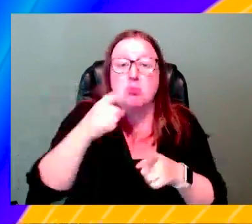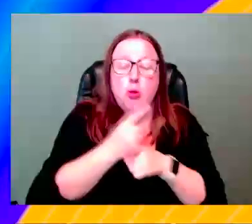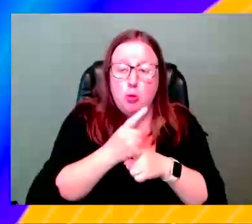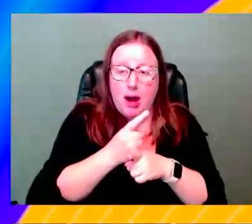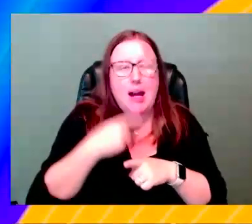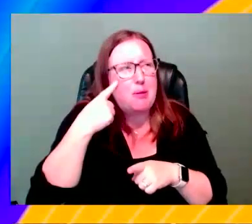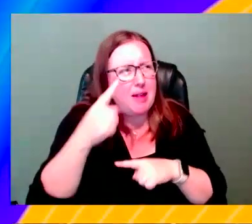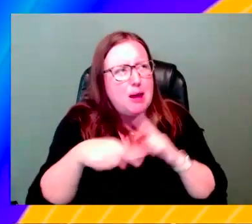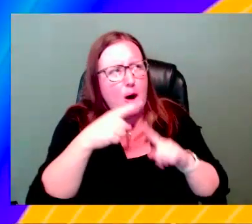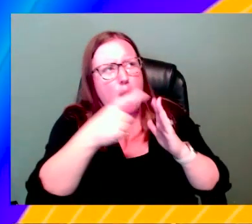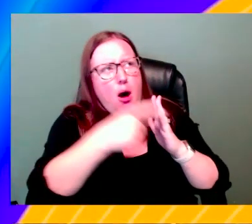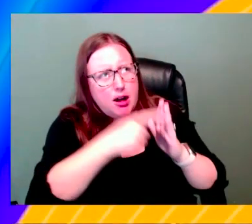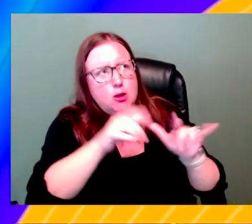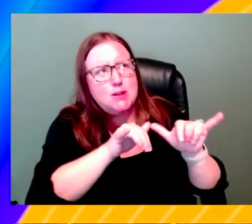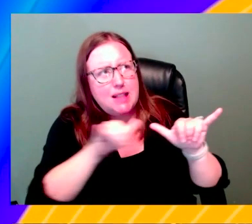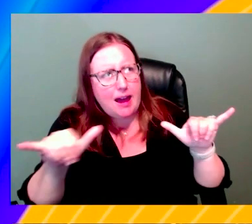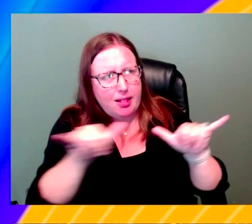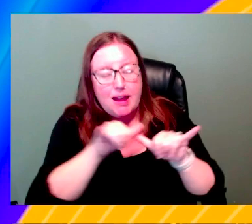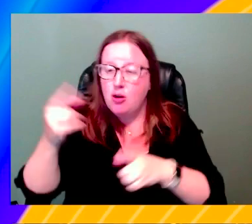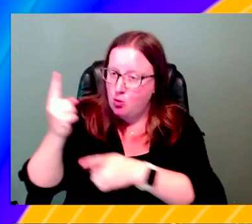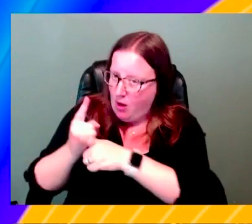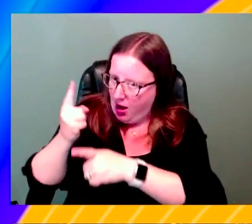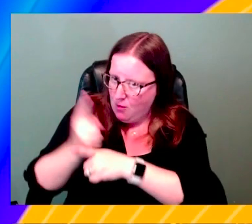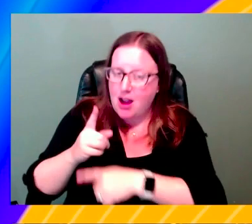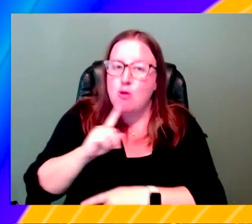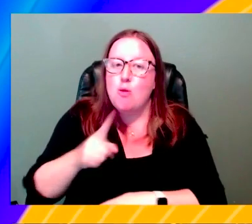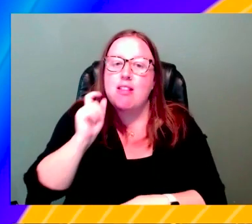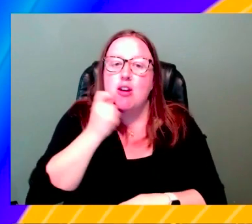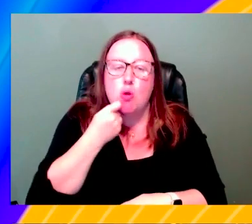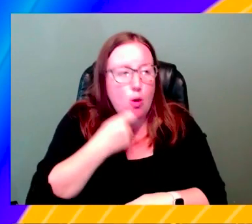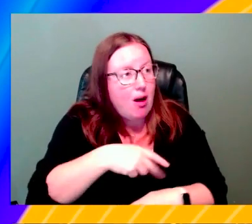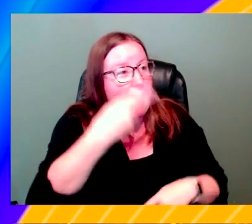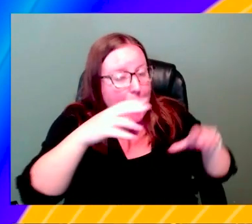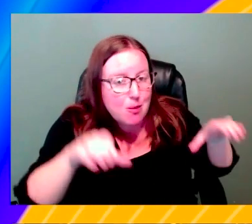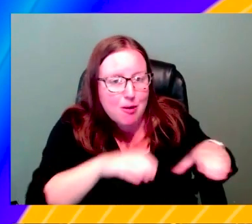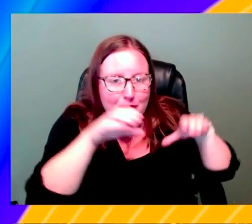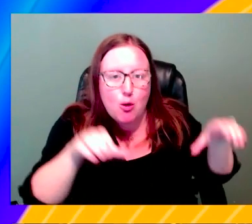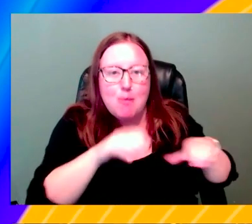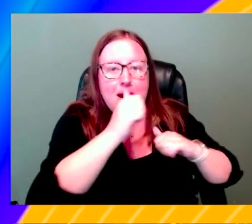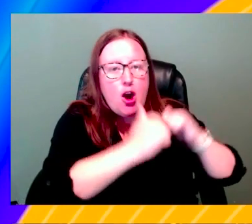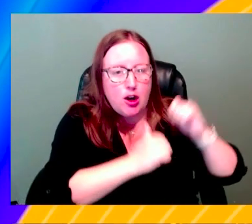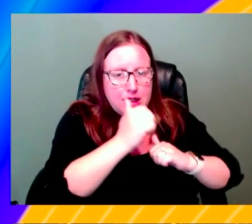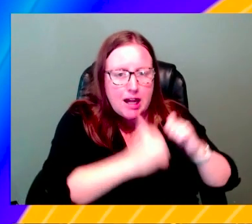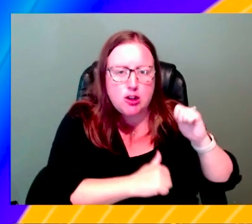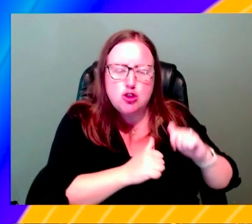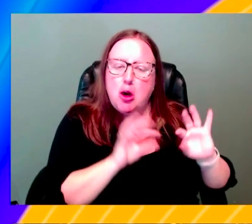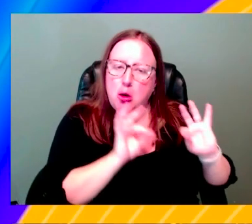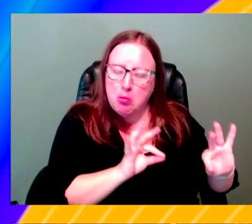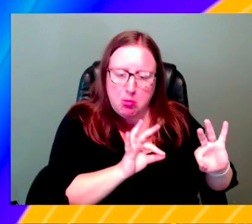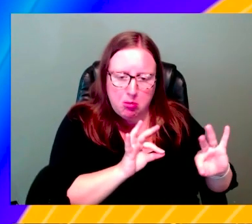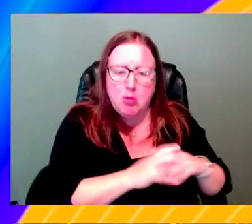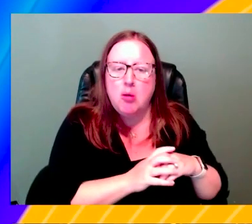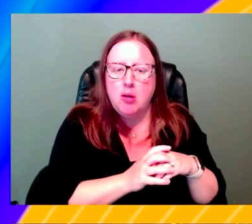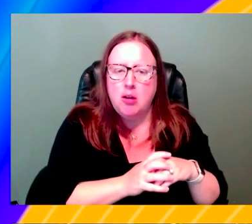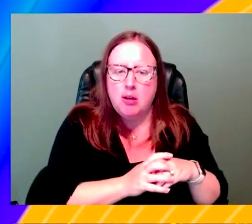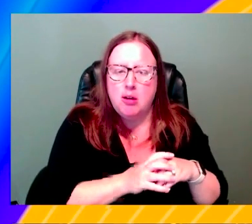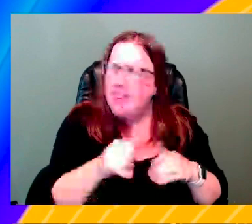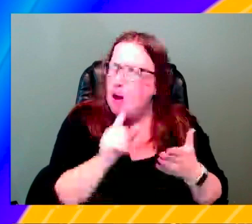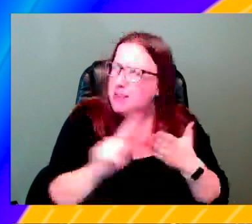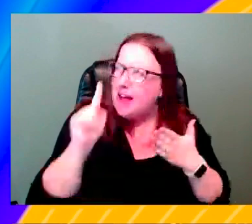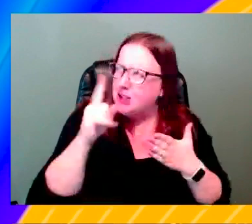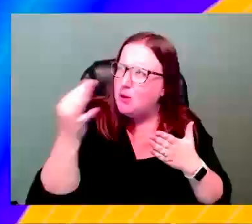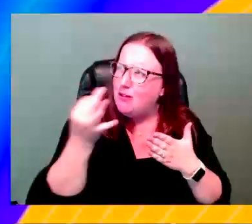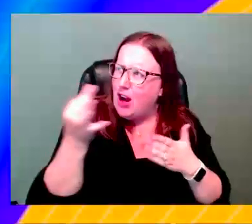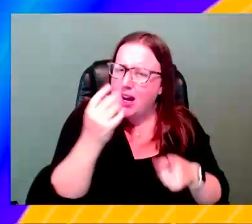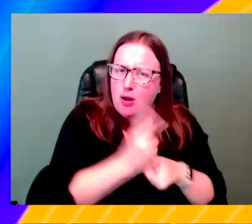groups already. Auto-scaling, yes, very cool. High-performant architectures for episode 4. That was last Friday. That was last Friday. Yes.